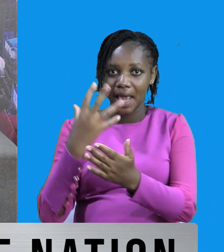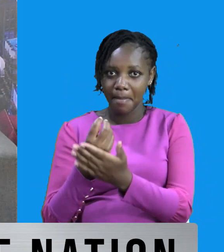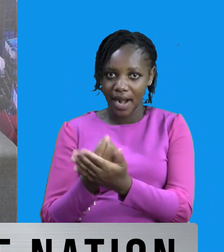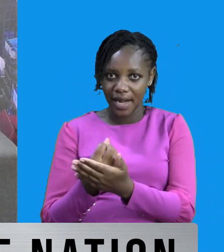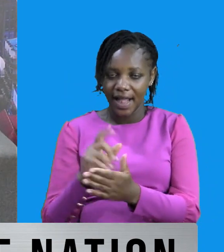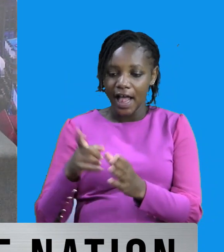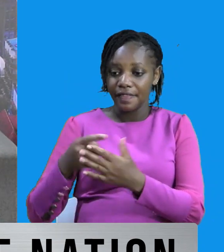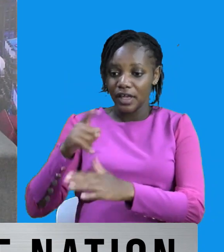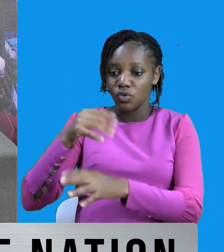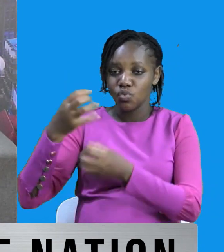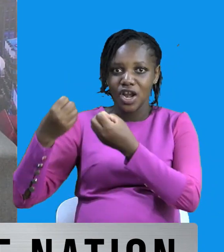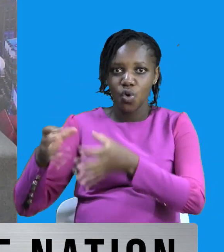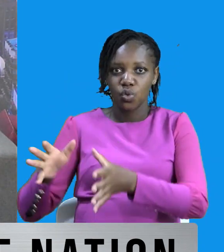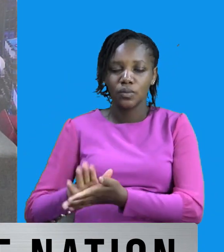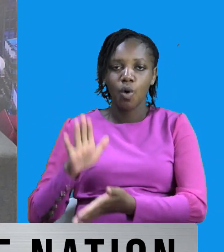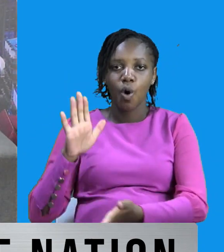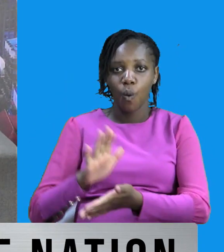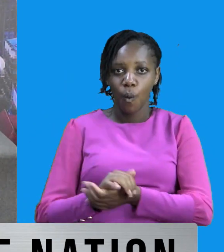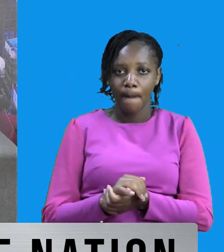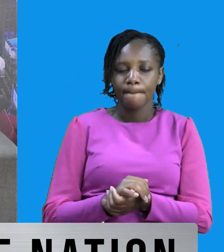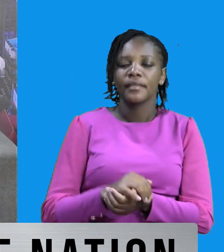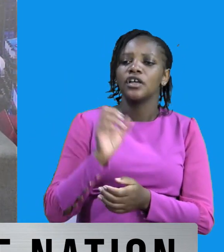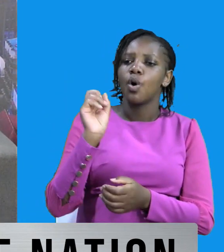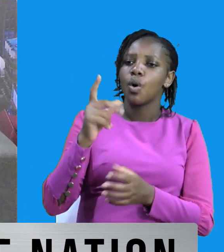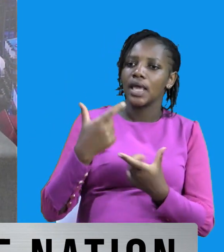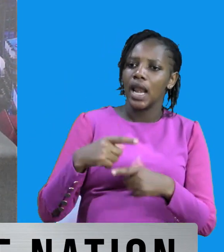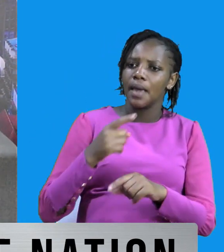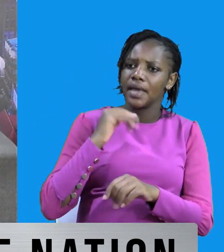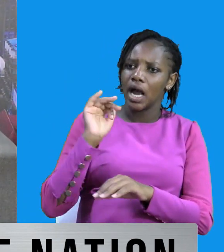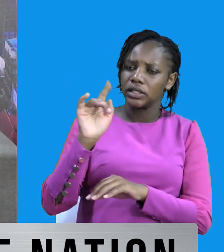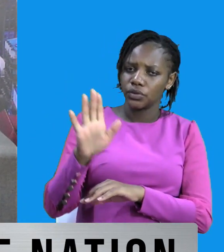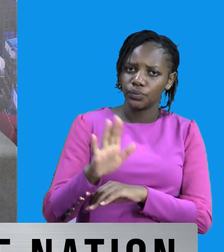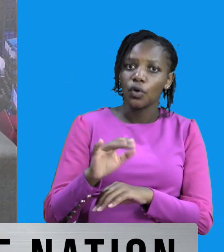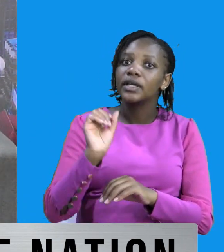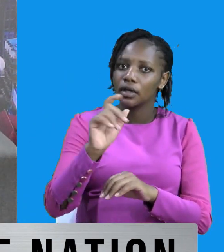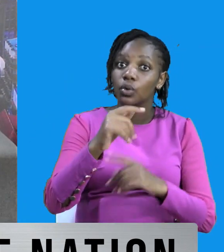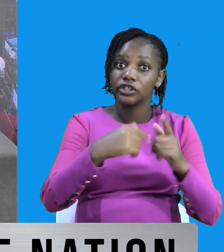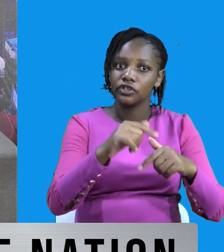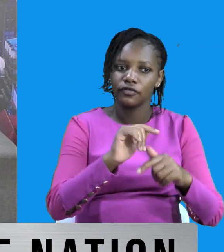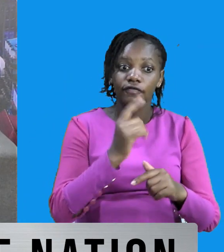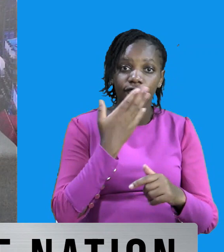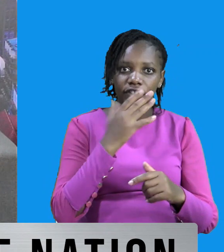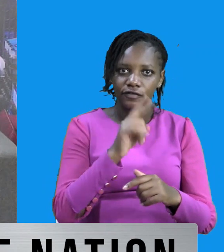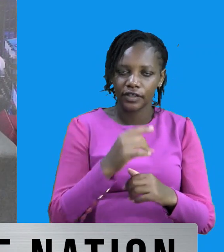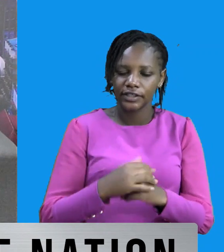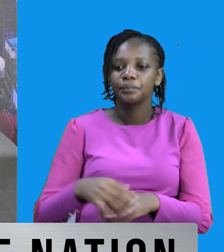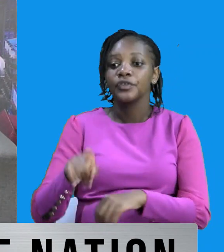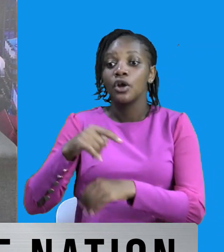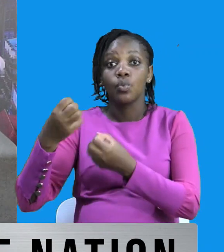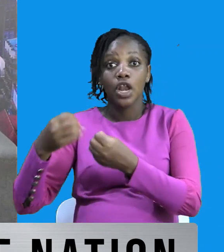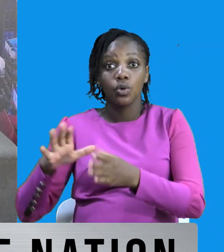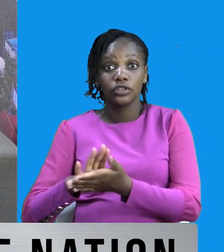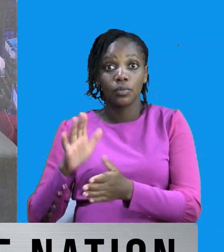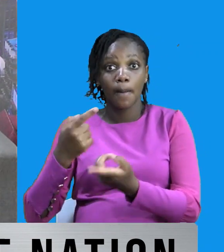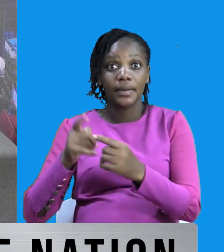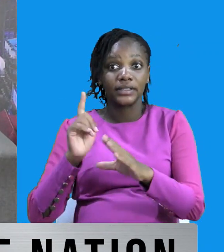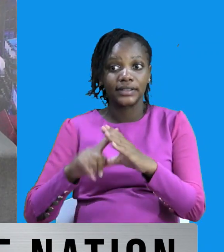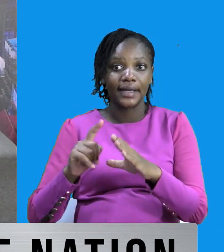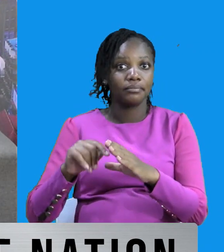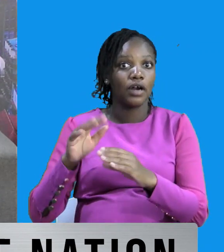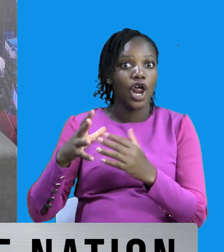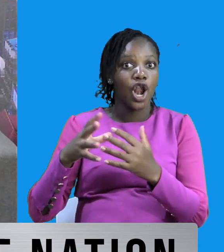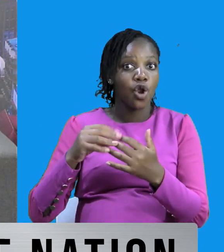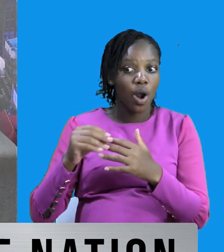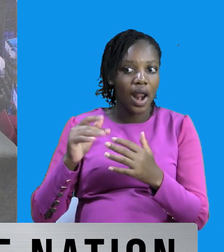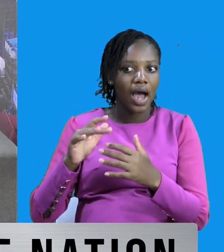we are losing more. And so by the way, let me ask you this. Okay, continue, finish. We are losing more, but when it goes lower, we are